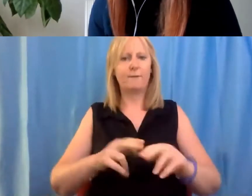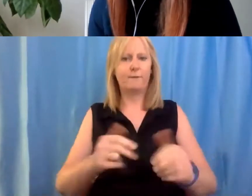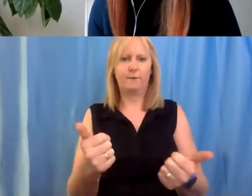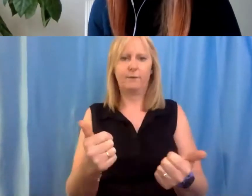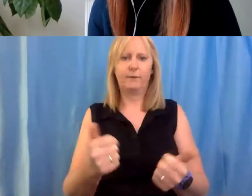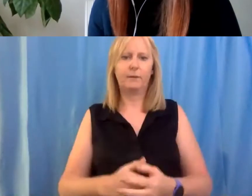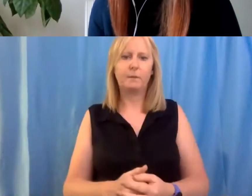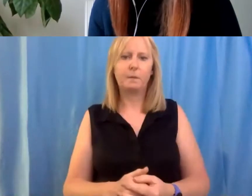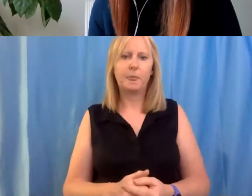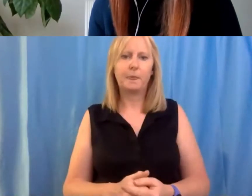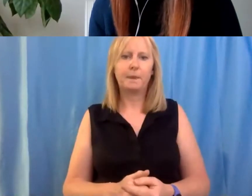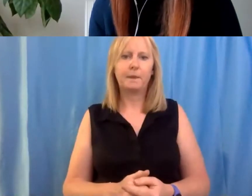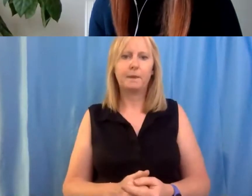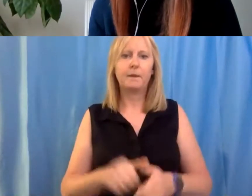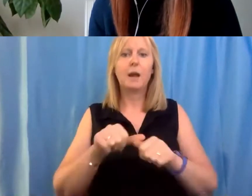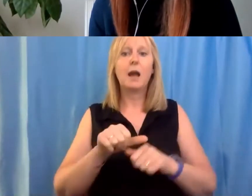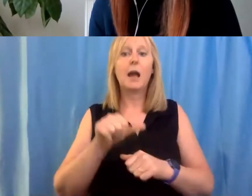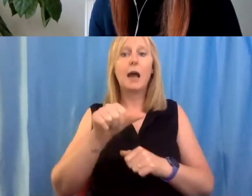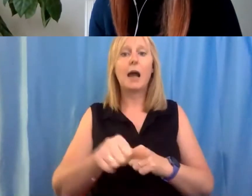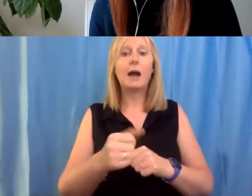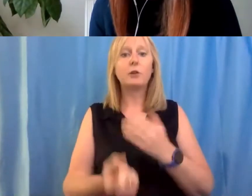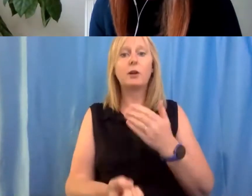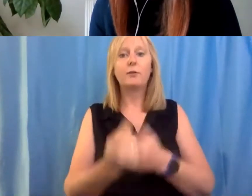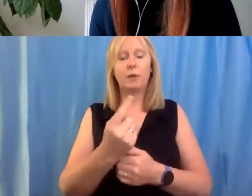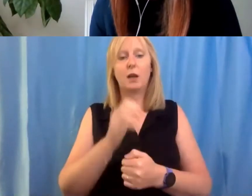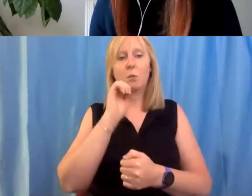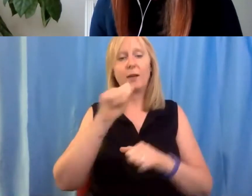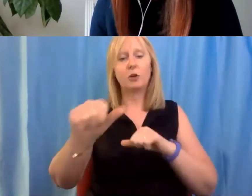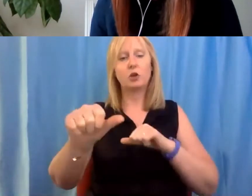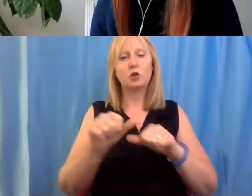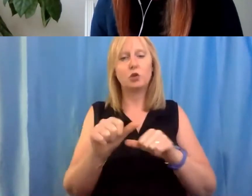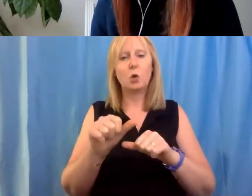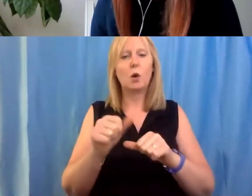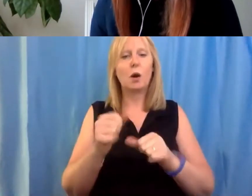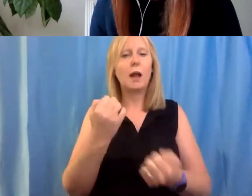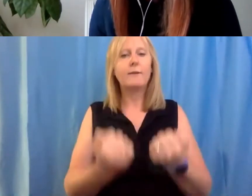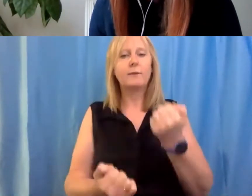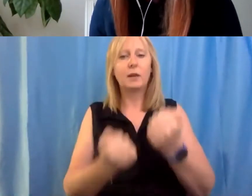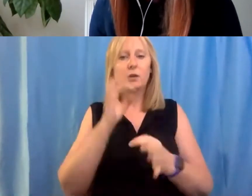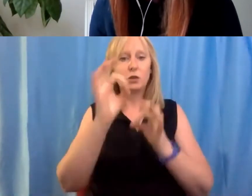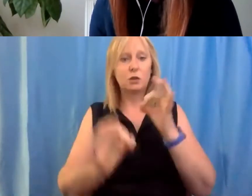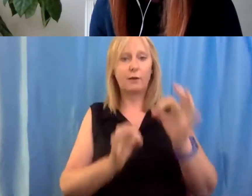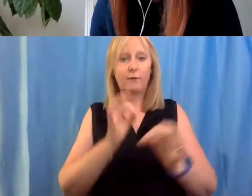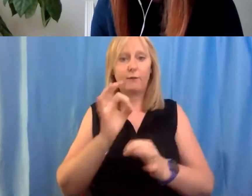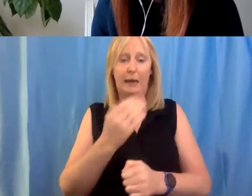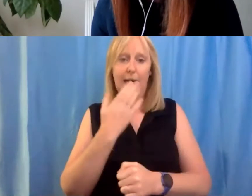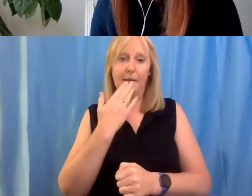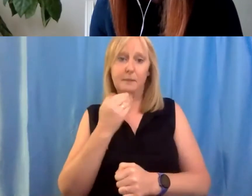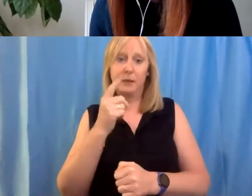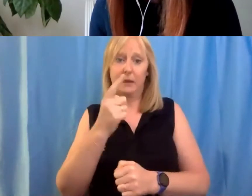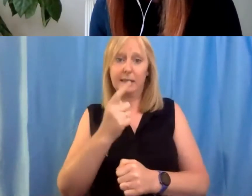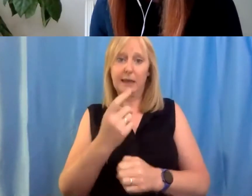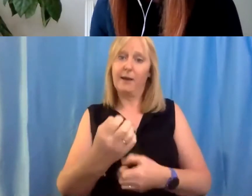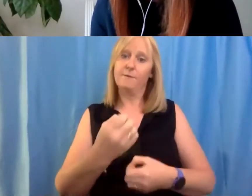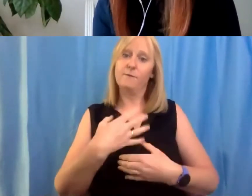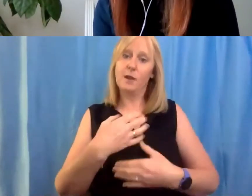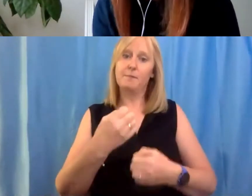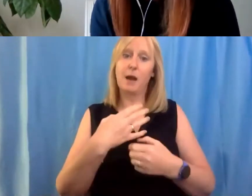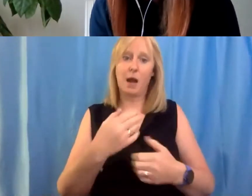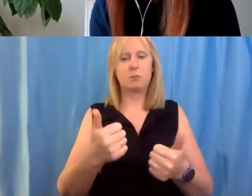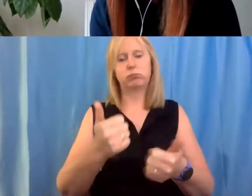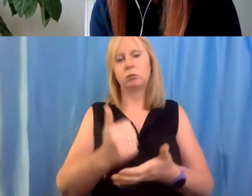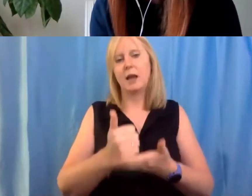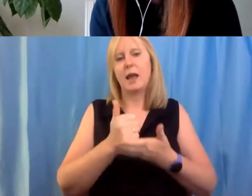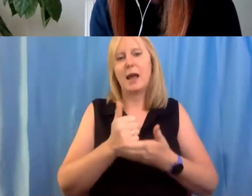Also, after today's event, we've got a very short evaluation survey that we'll send out, and please do take the time to give us your feedback, as it helps us